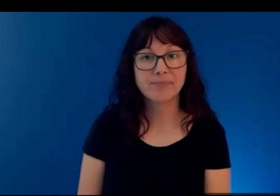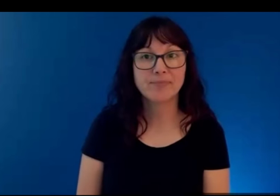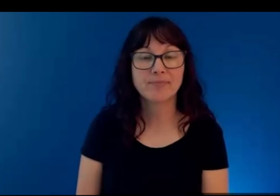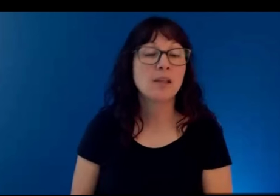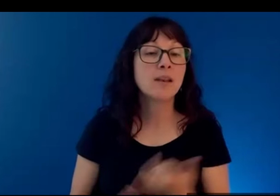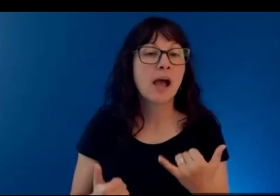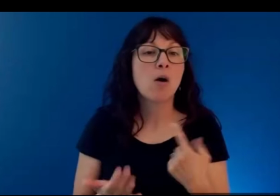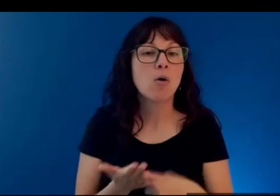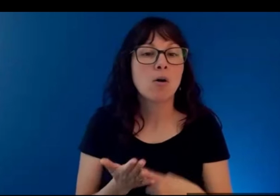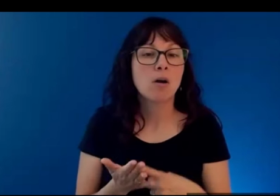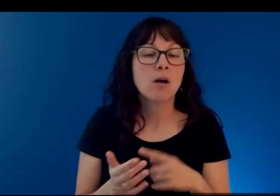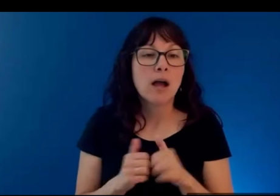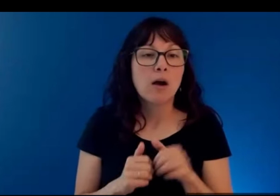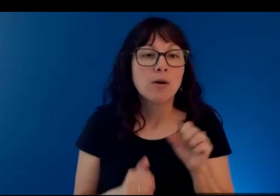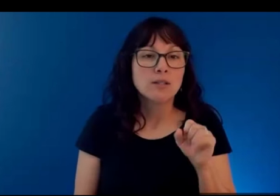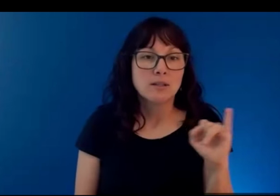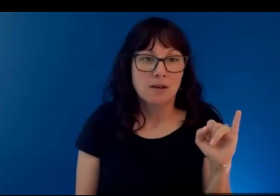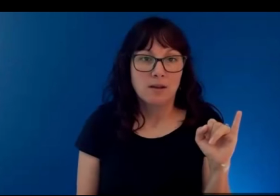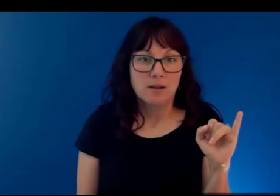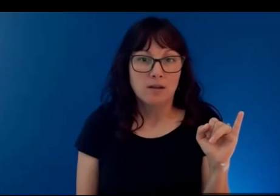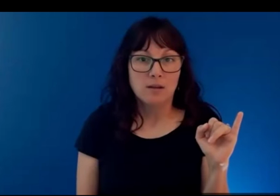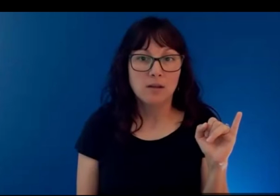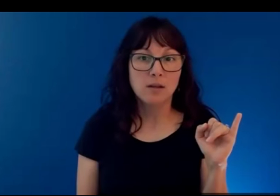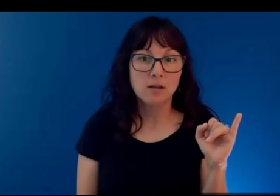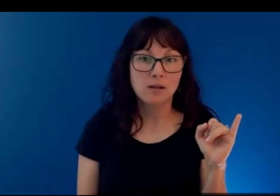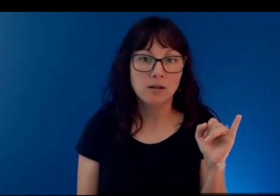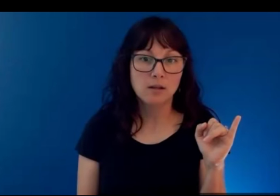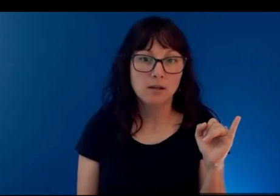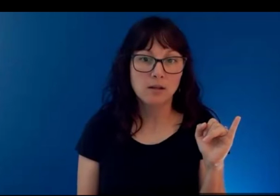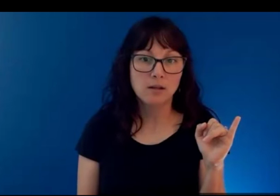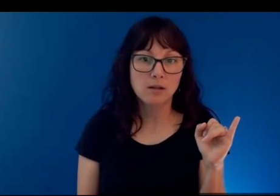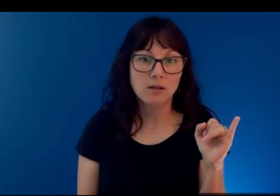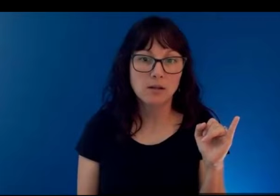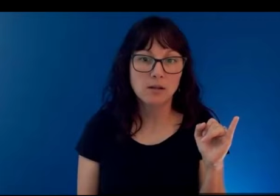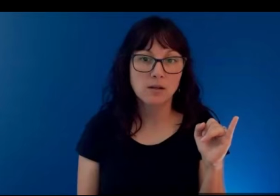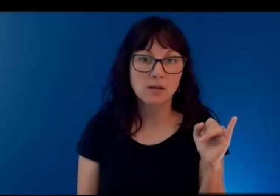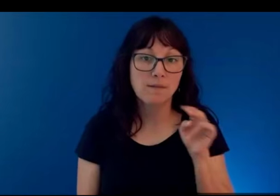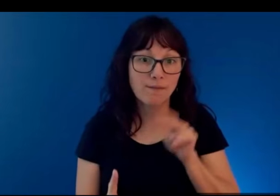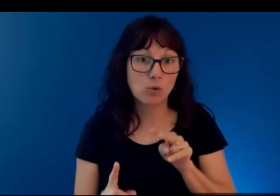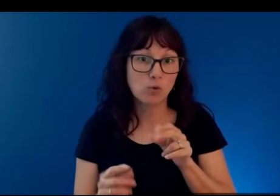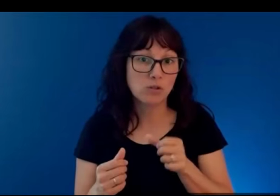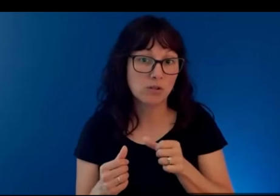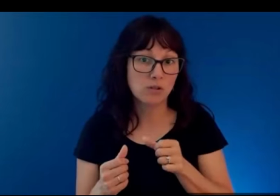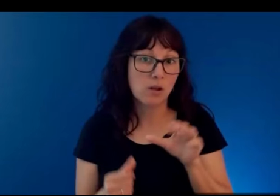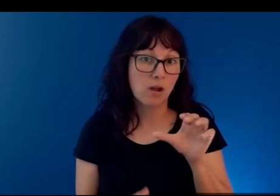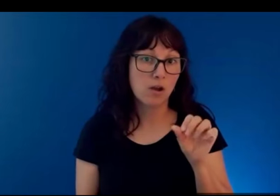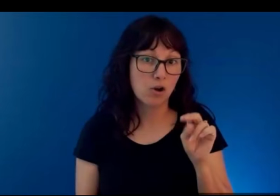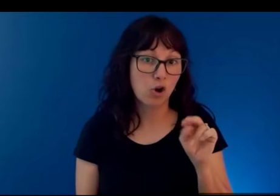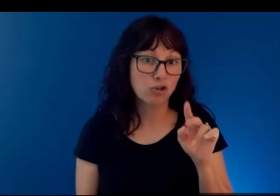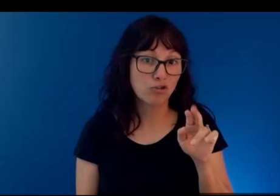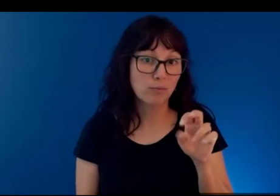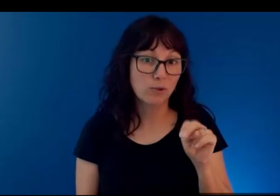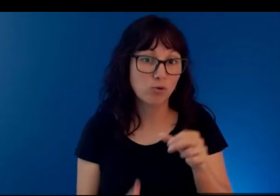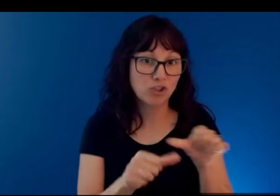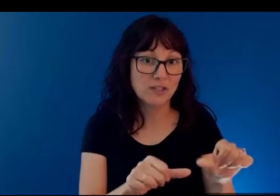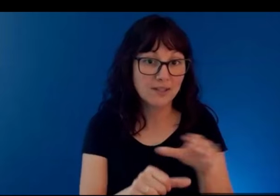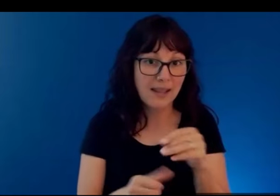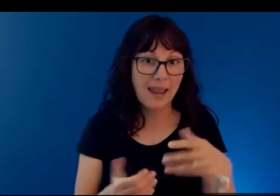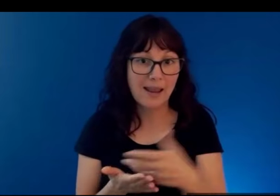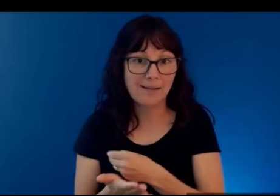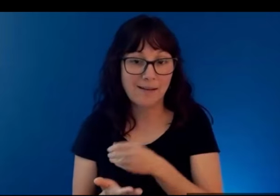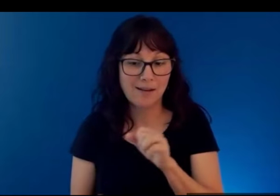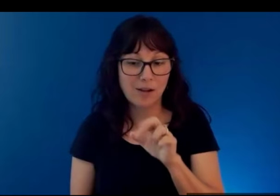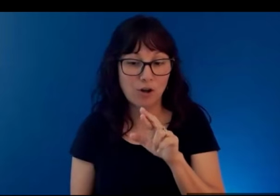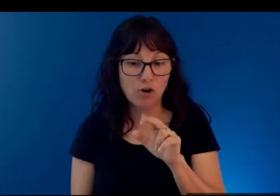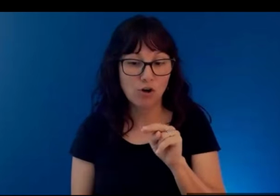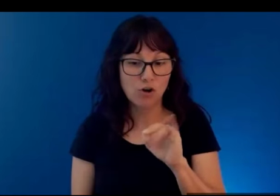Now, I want to talk about how SSI treats contributions and earnings in an ABLE account. So if you're